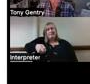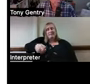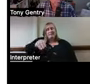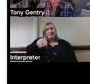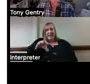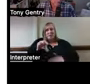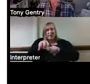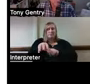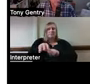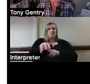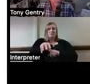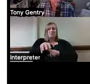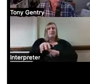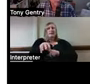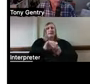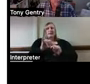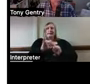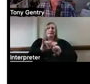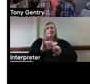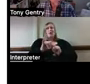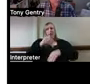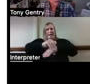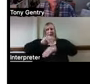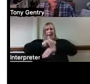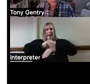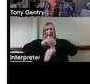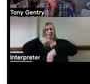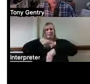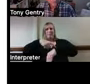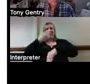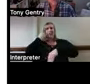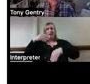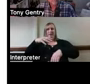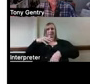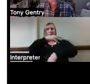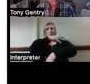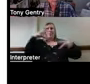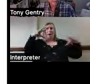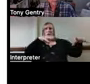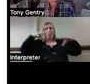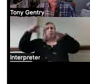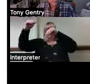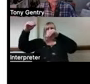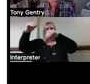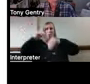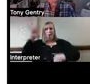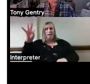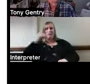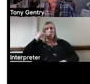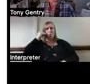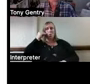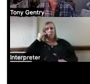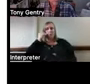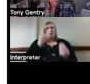It typically operates simply as a nightlight. But if the power goes off in your home, the battery in that nightlight switches the